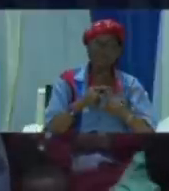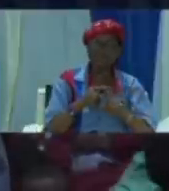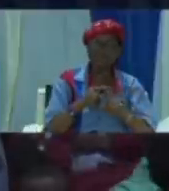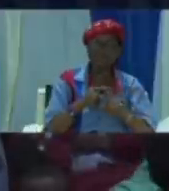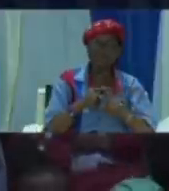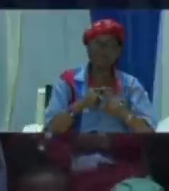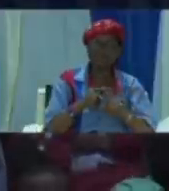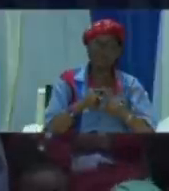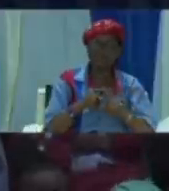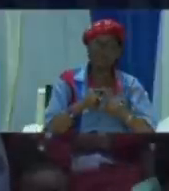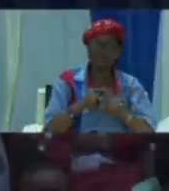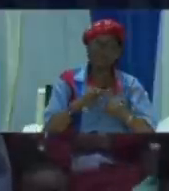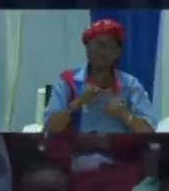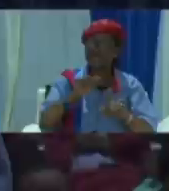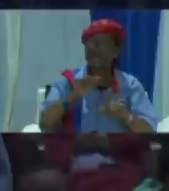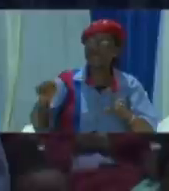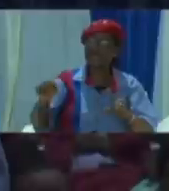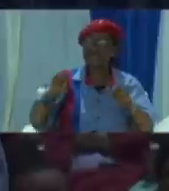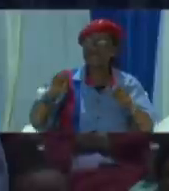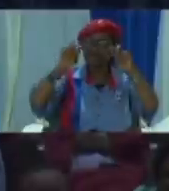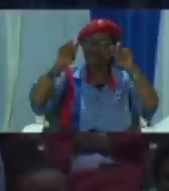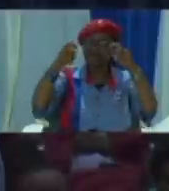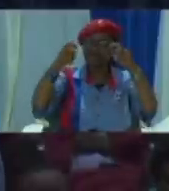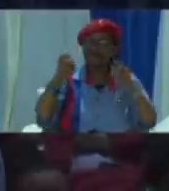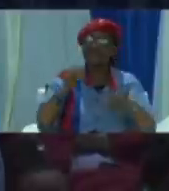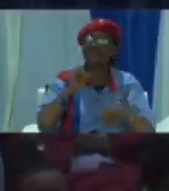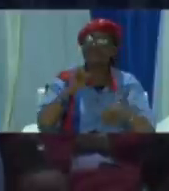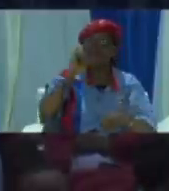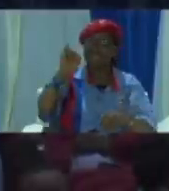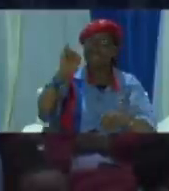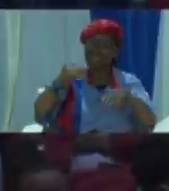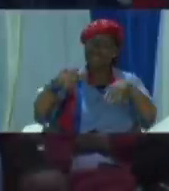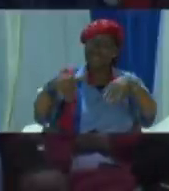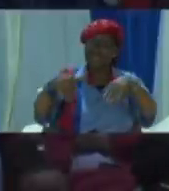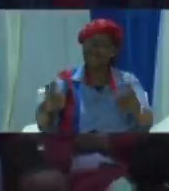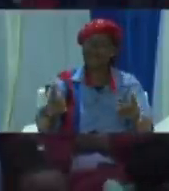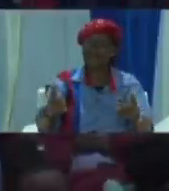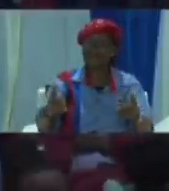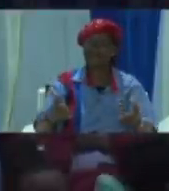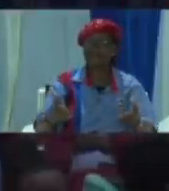a team is given, you will